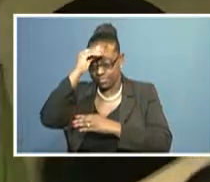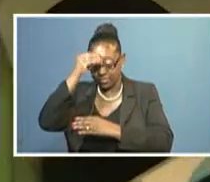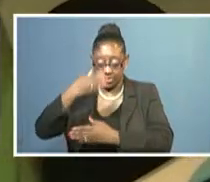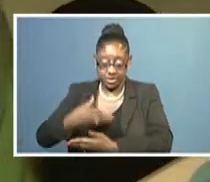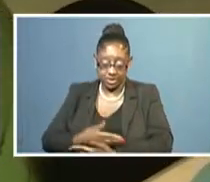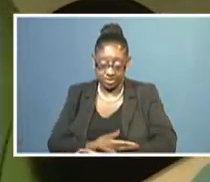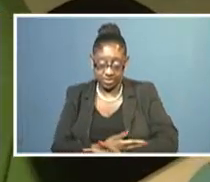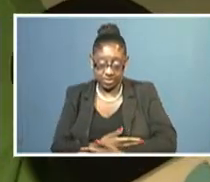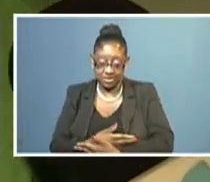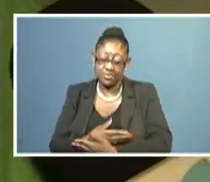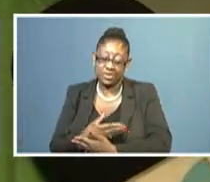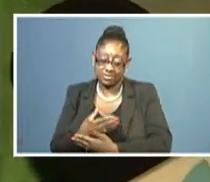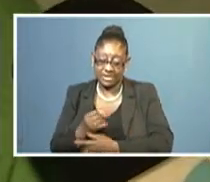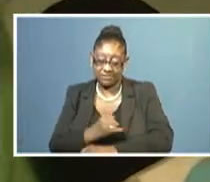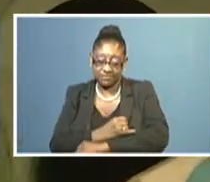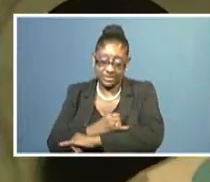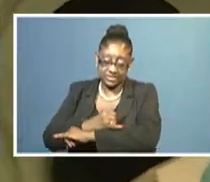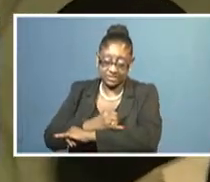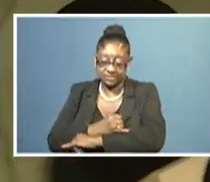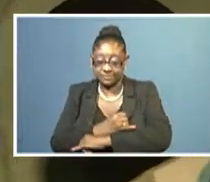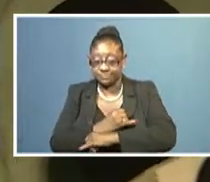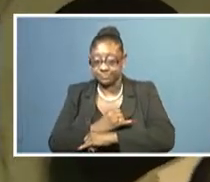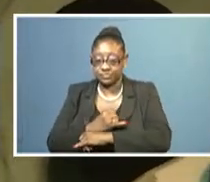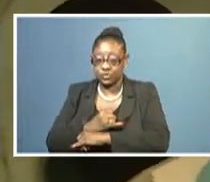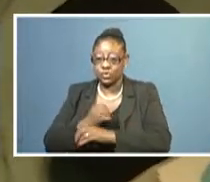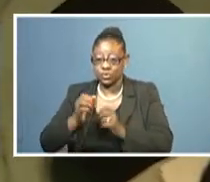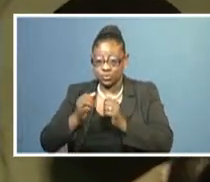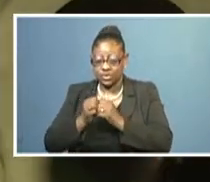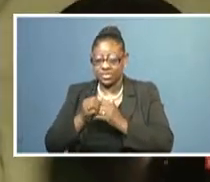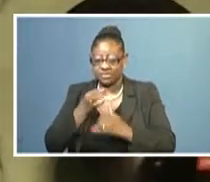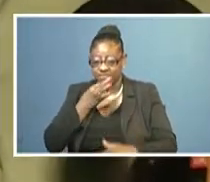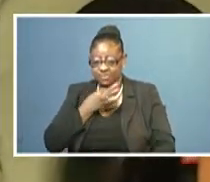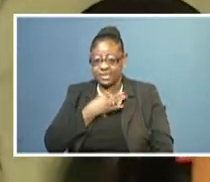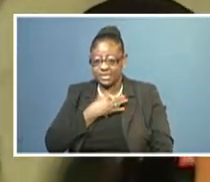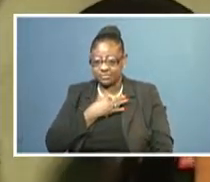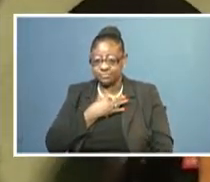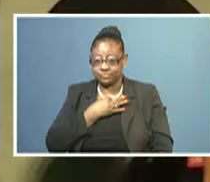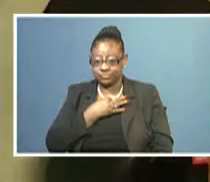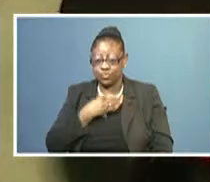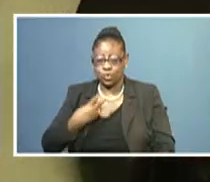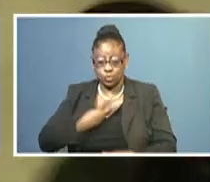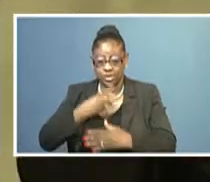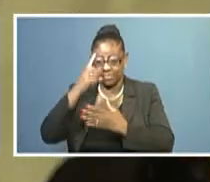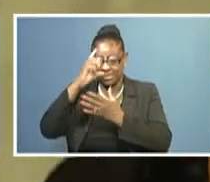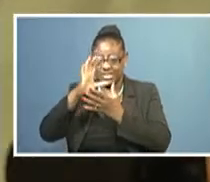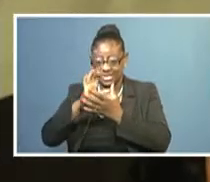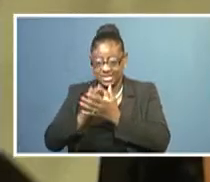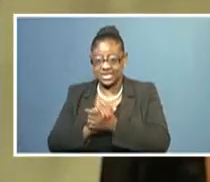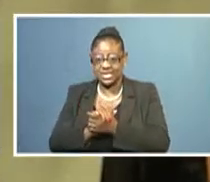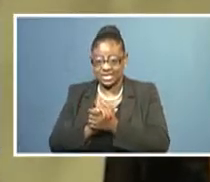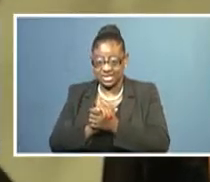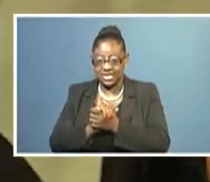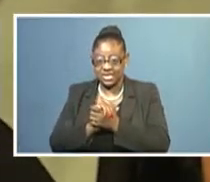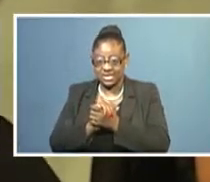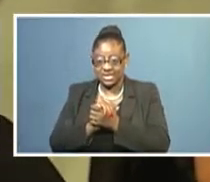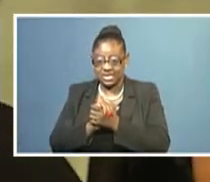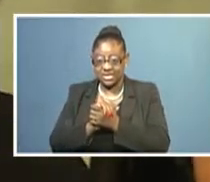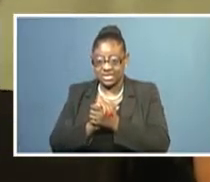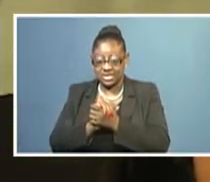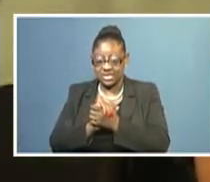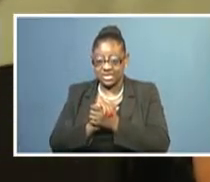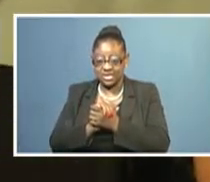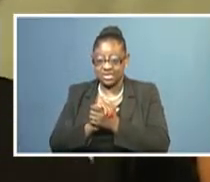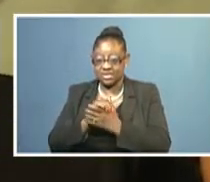room along with the female. At this time, we believe that the person would have taken a